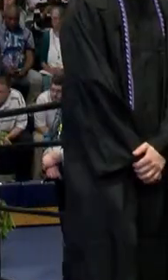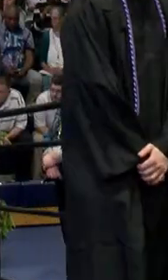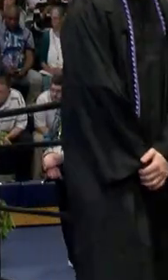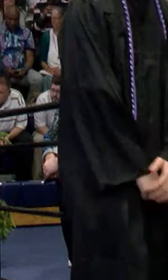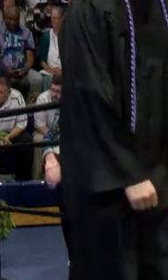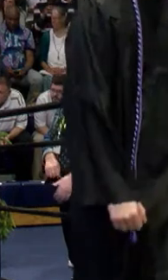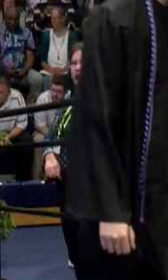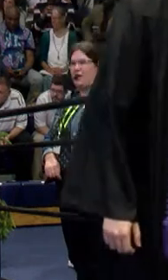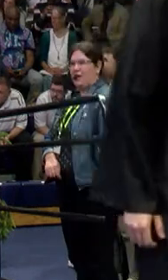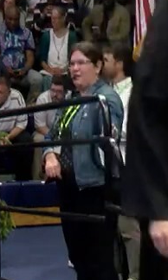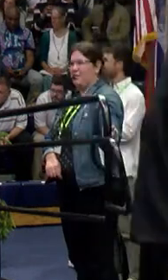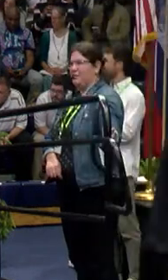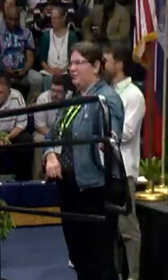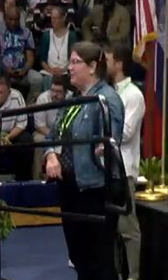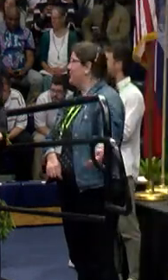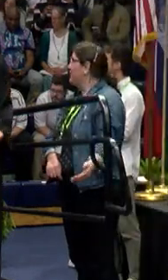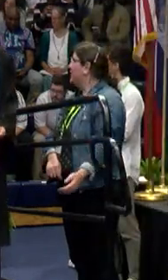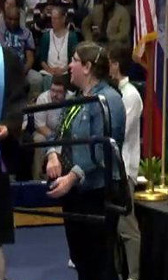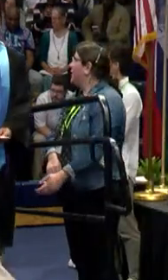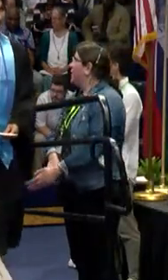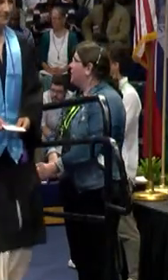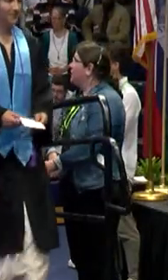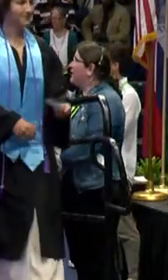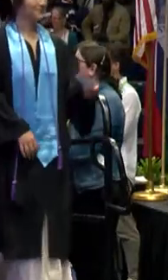Colin Mock.